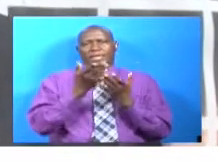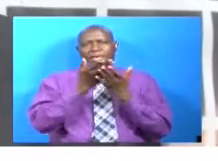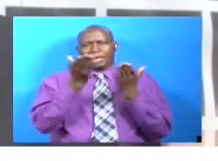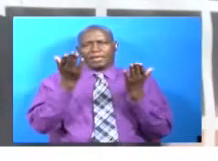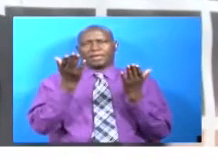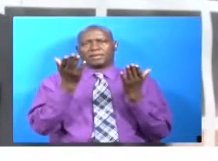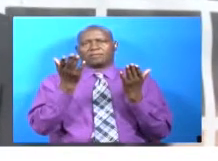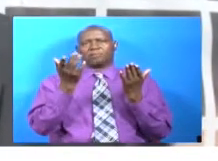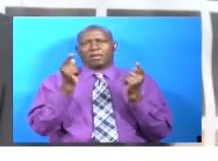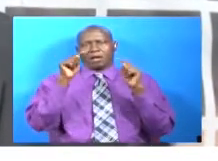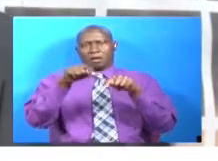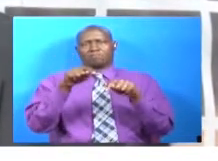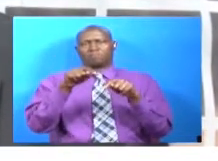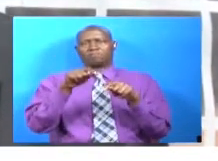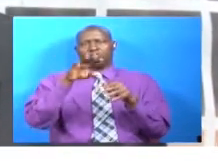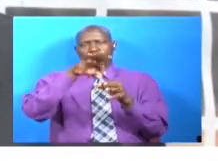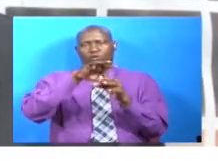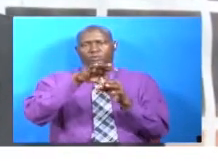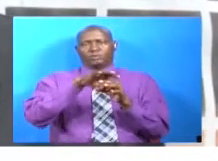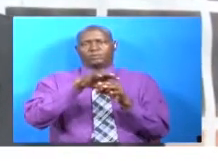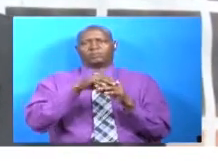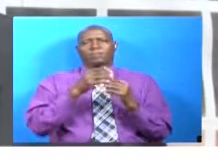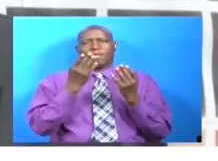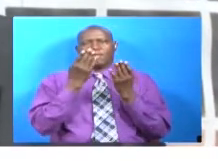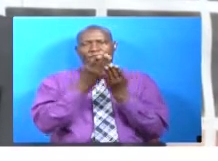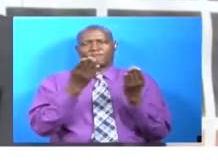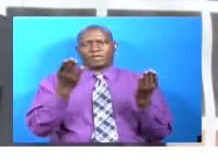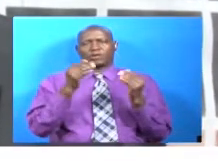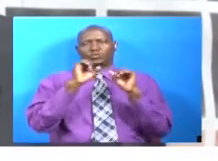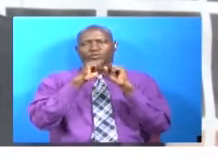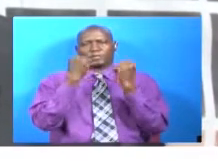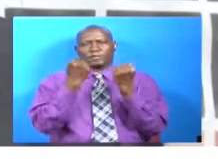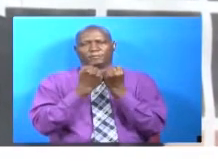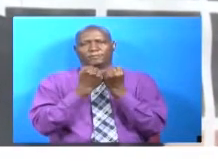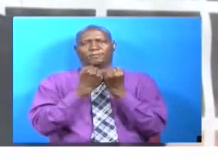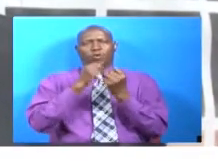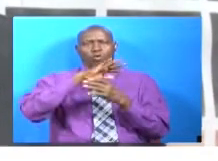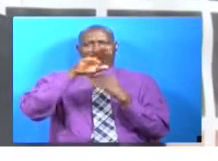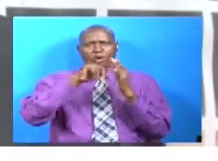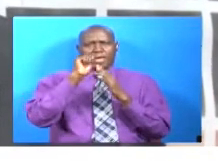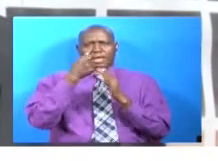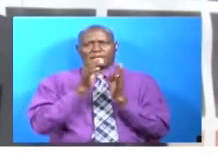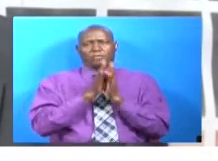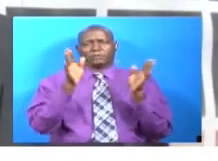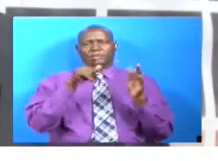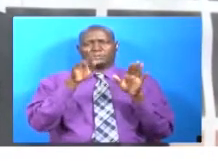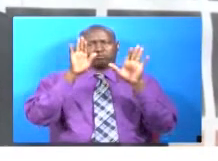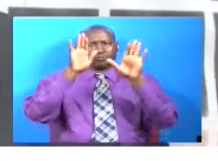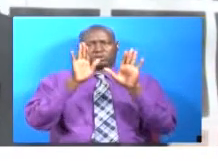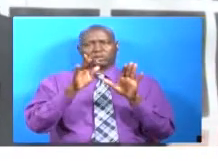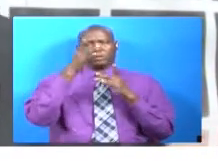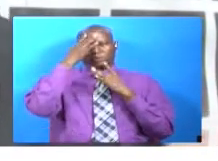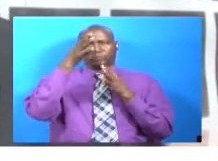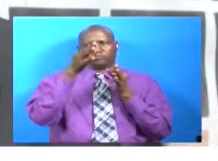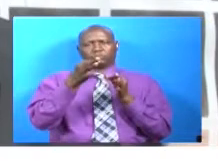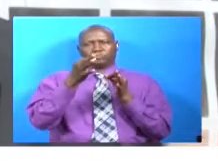time and come and vote. The affairs of the society and the entire Kenyan public are so fundamental that the decision as